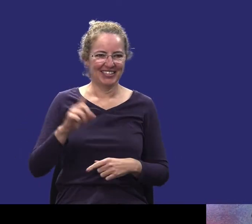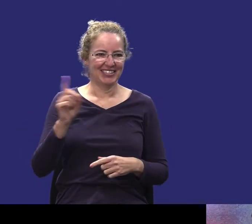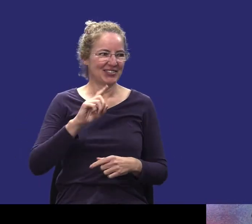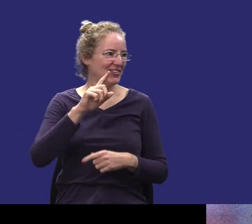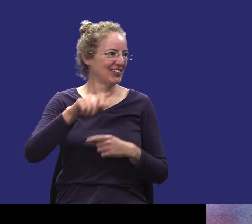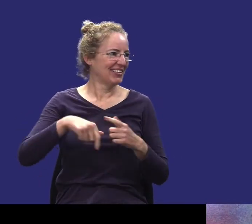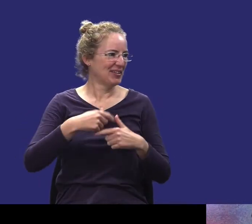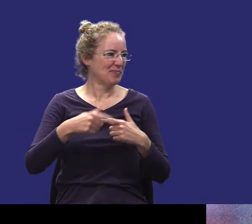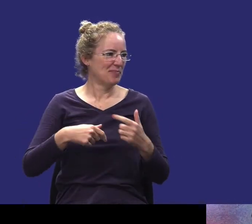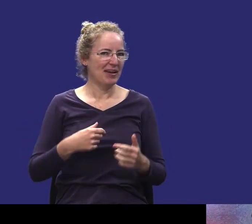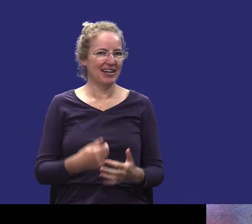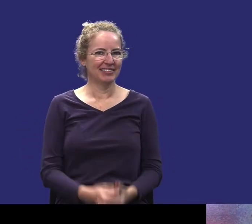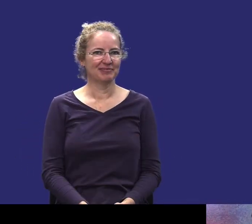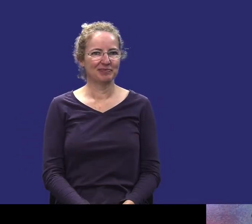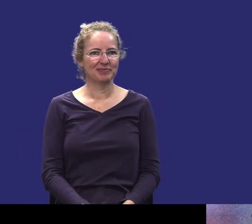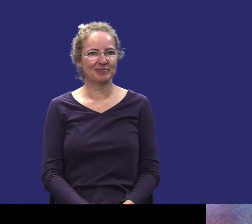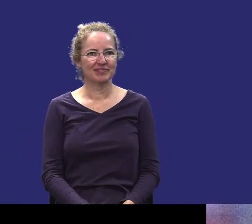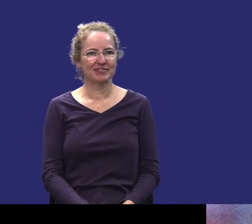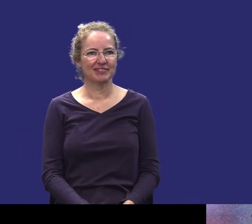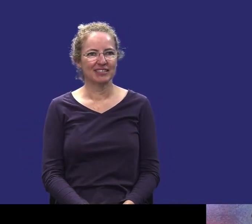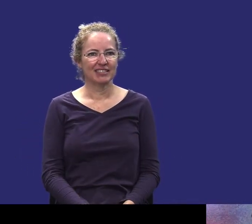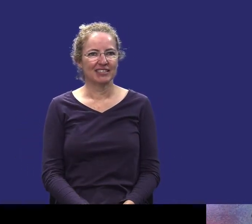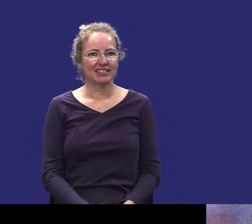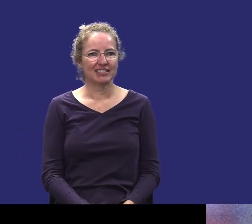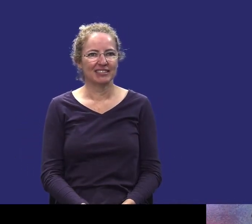that's what it's all about. Here we go!